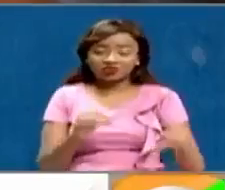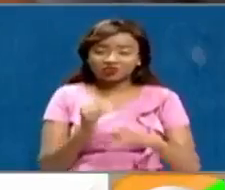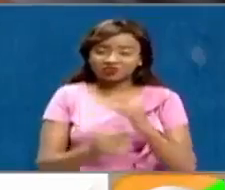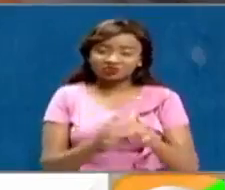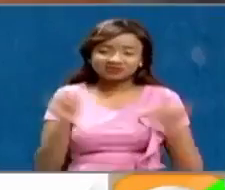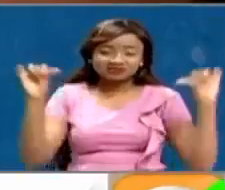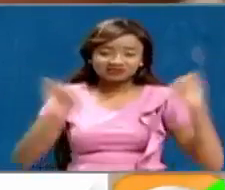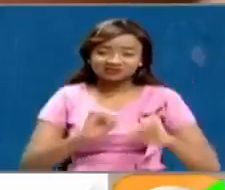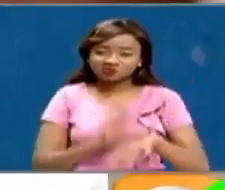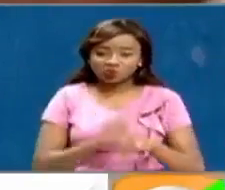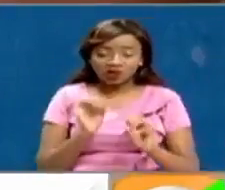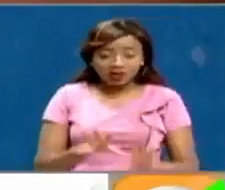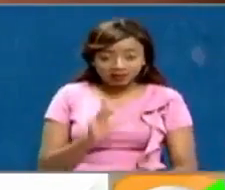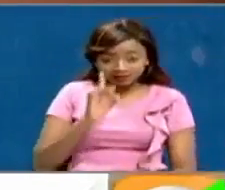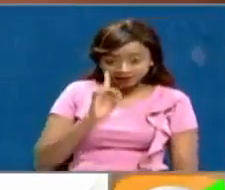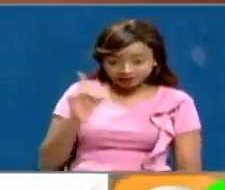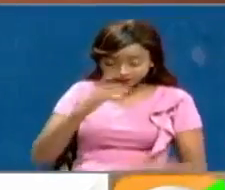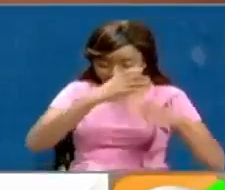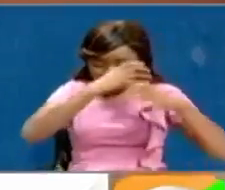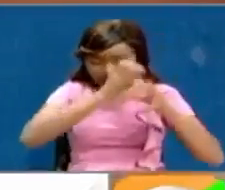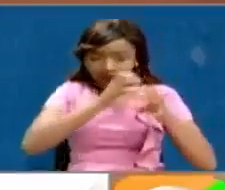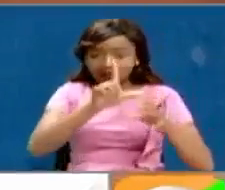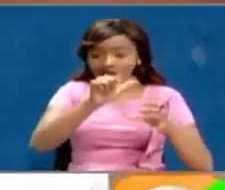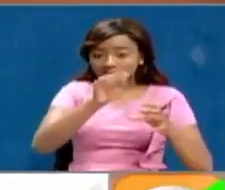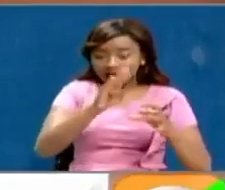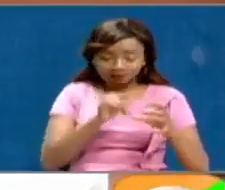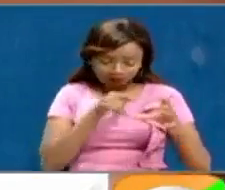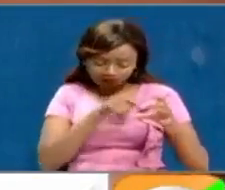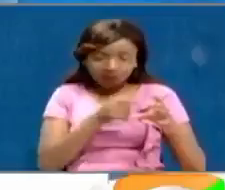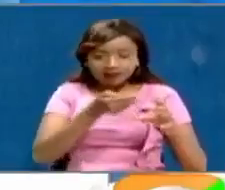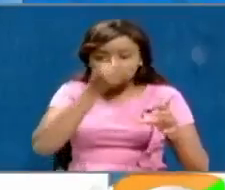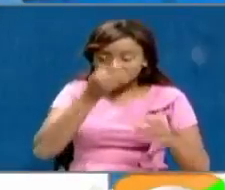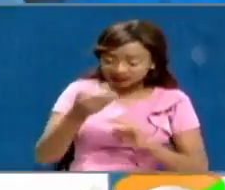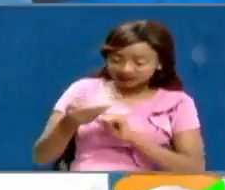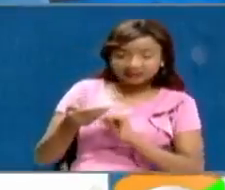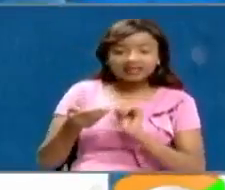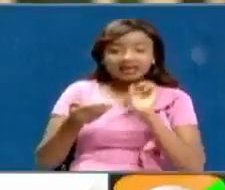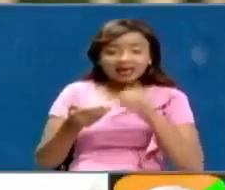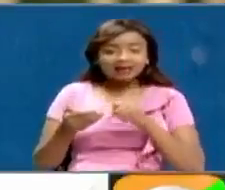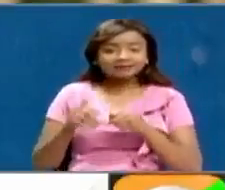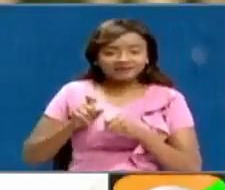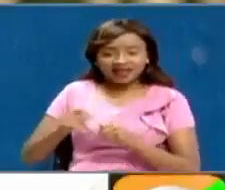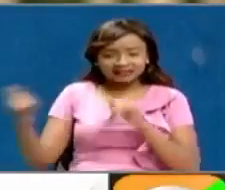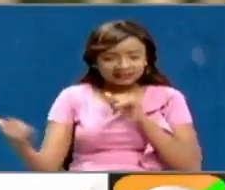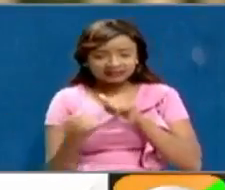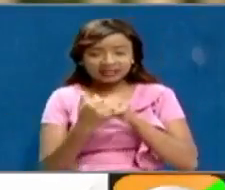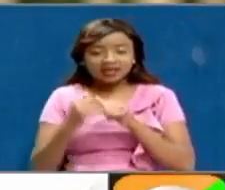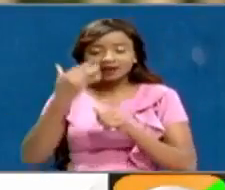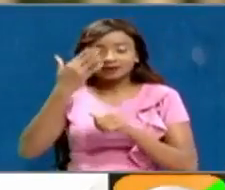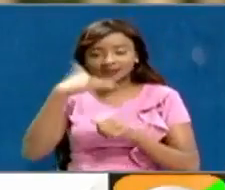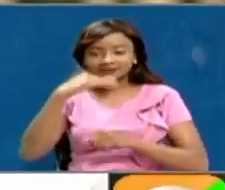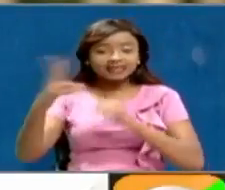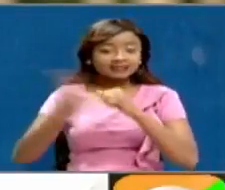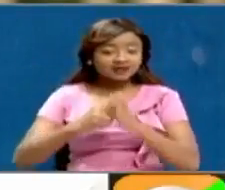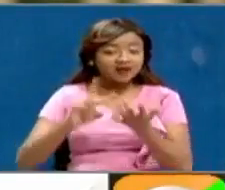Findings from a research conducted by a local lab show the virus can last on a surgical mask for a period of 7 days. This means